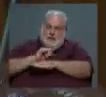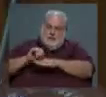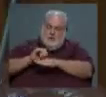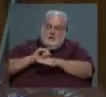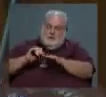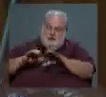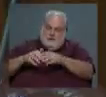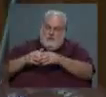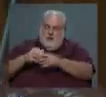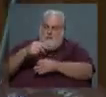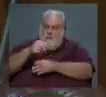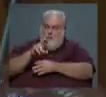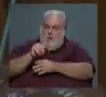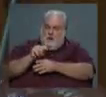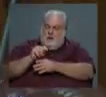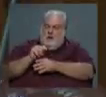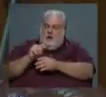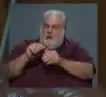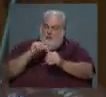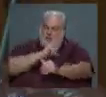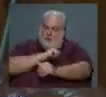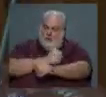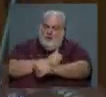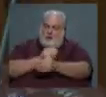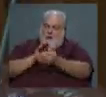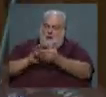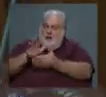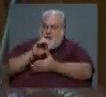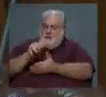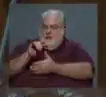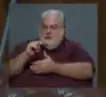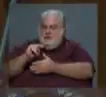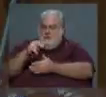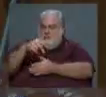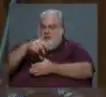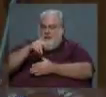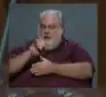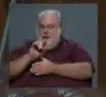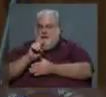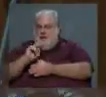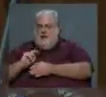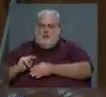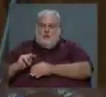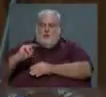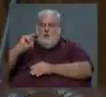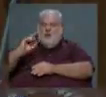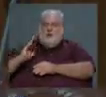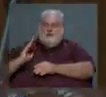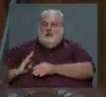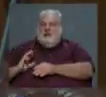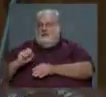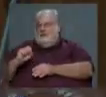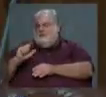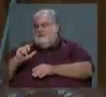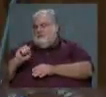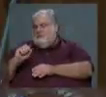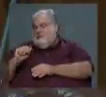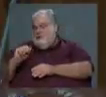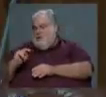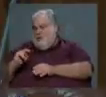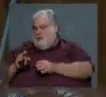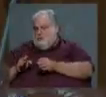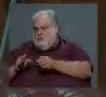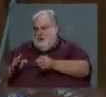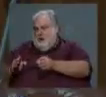Little Rock Port Authority College Station Sports Complex, Long Form PID, located on the north side of Sloan Drive, 0.3 miles west of